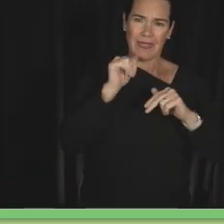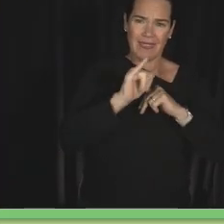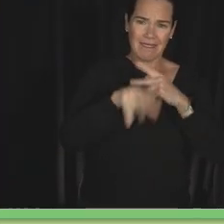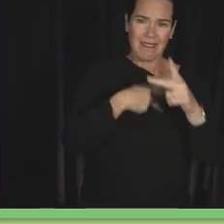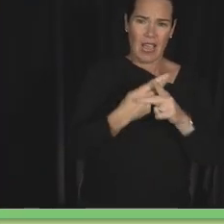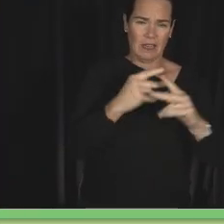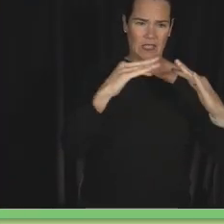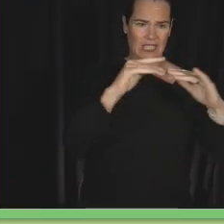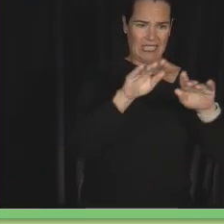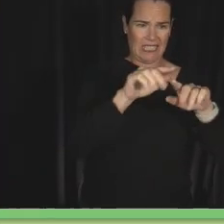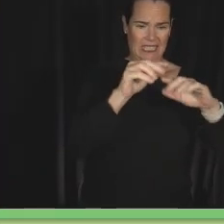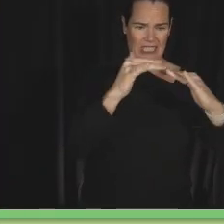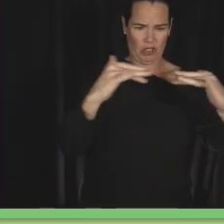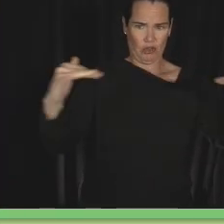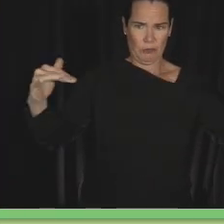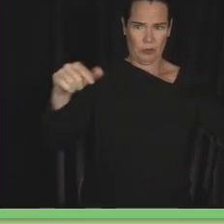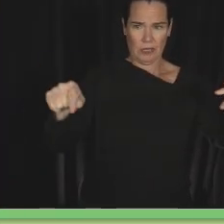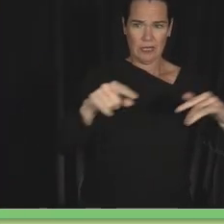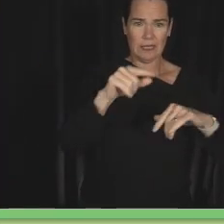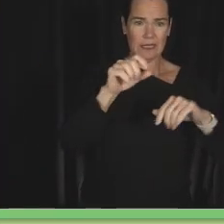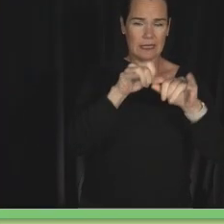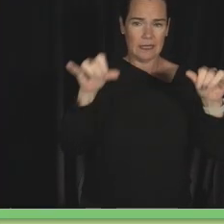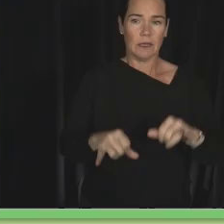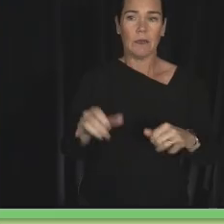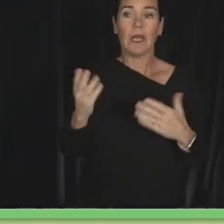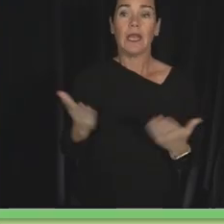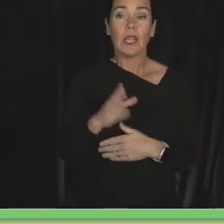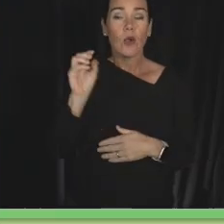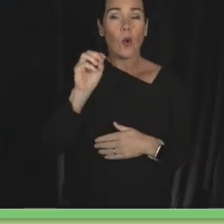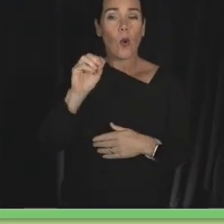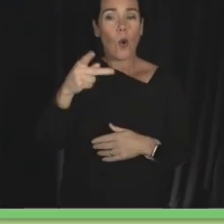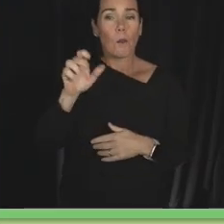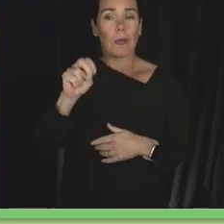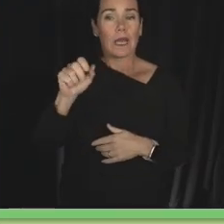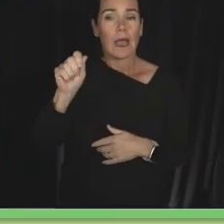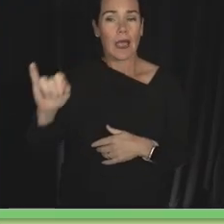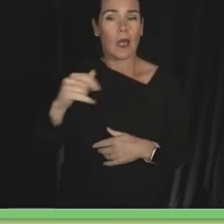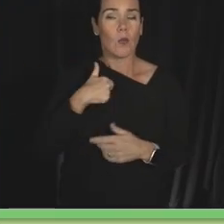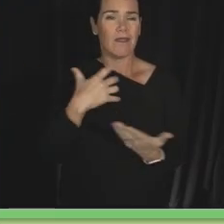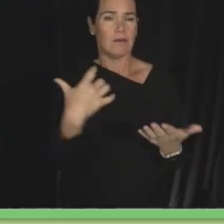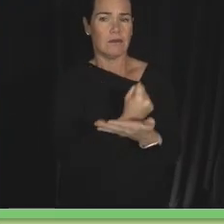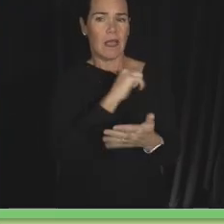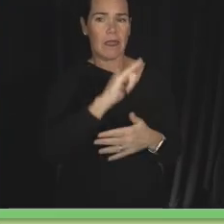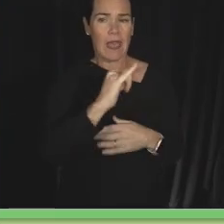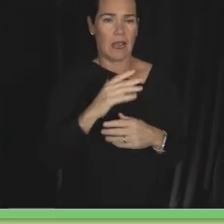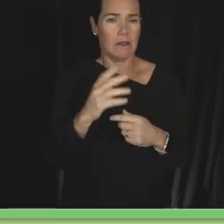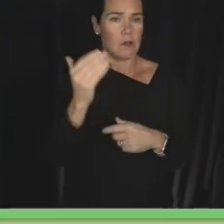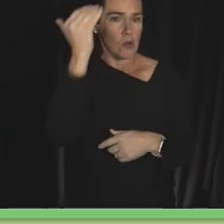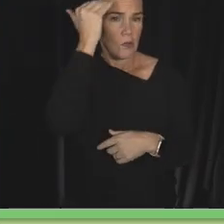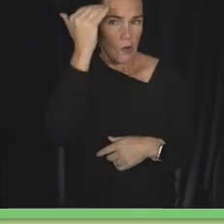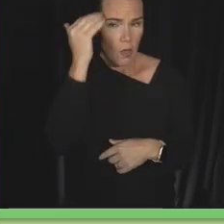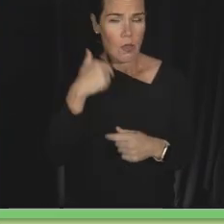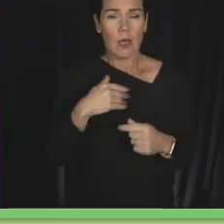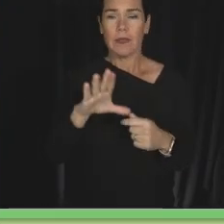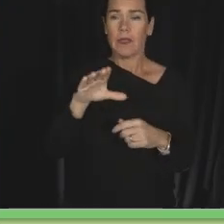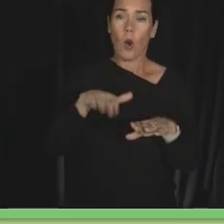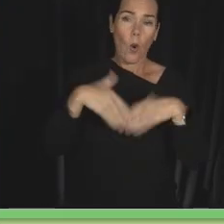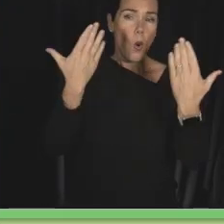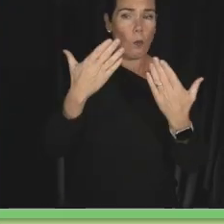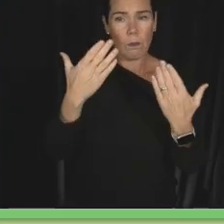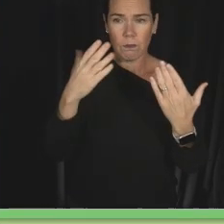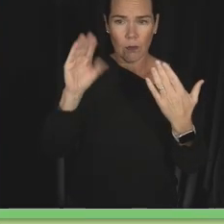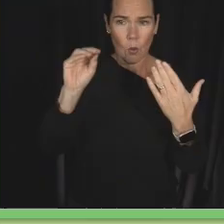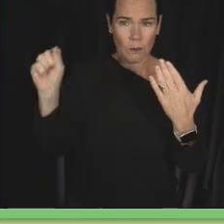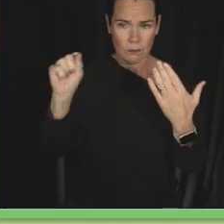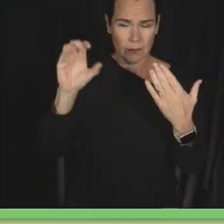definitely a good thing. At OpenAI, we've been able to leverage that knowledge and the incredible open source ecosystem to reach a level of scale that